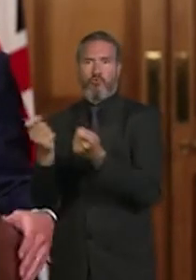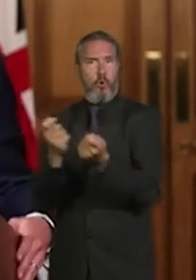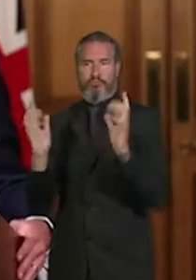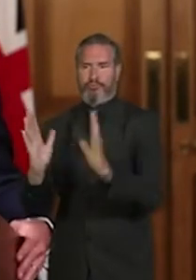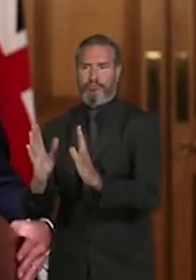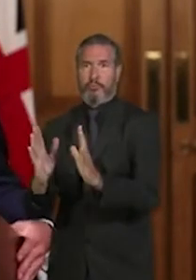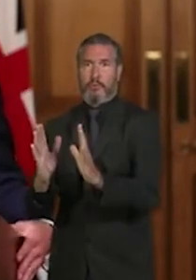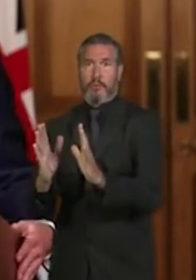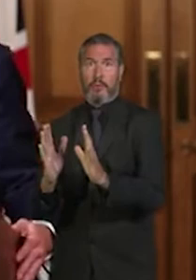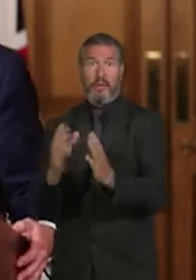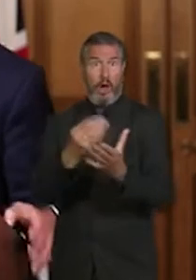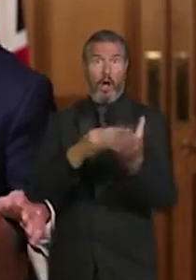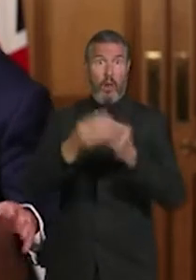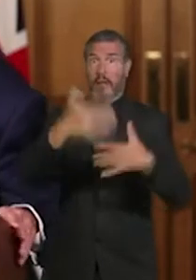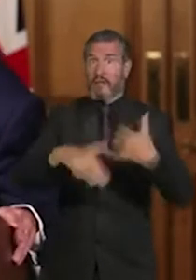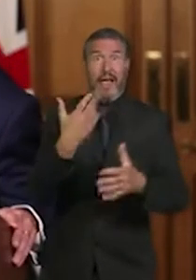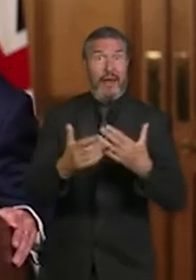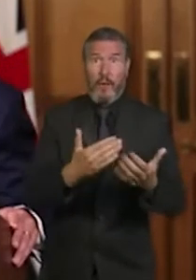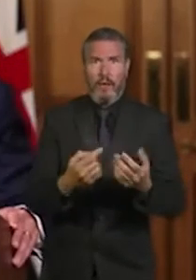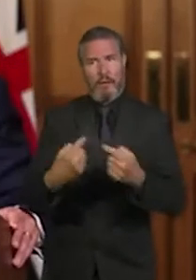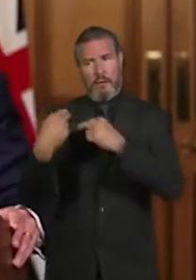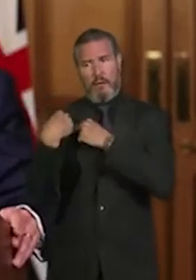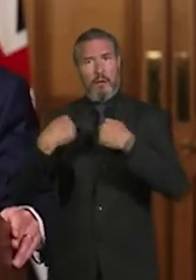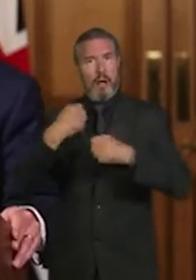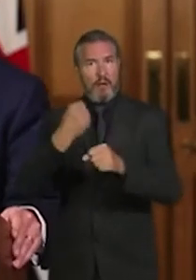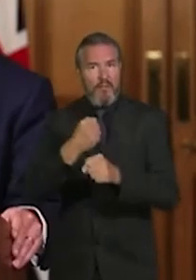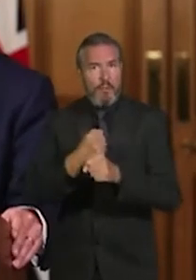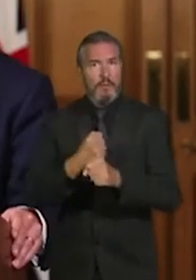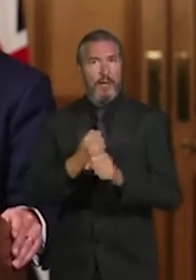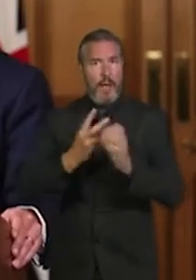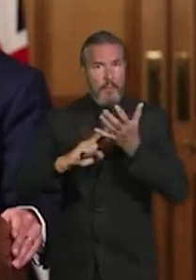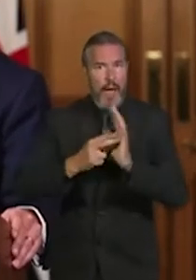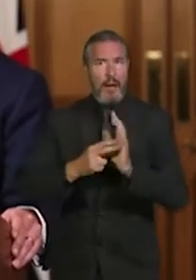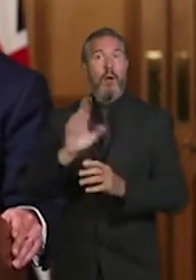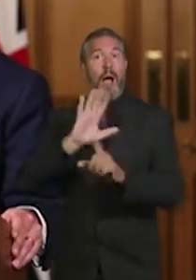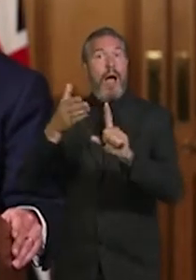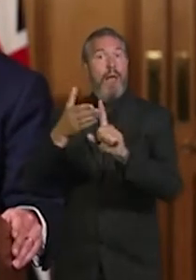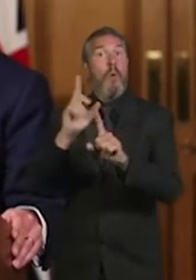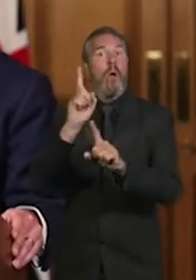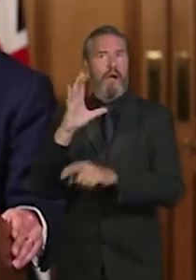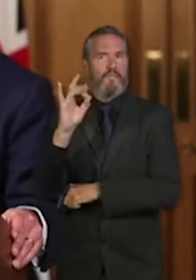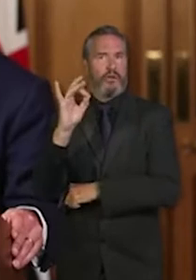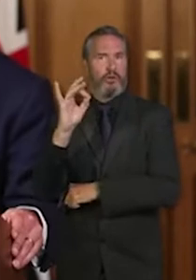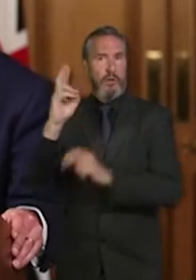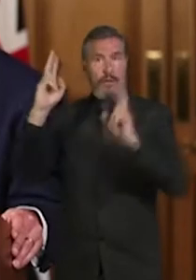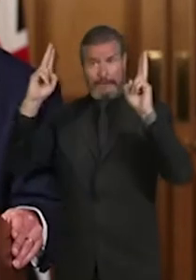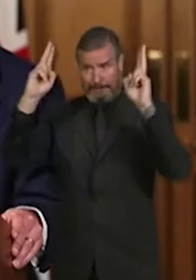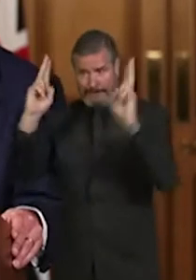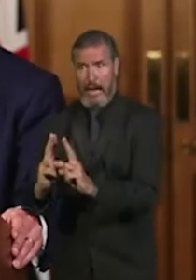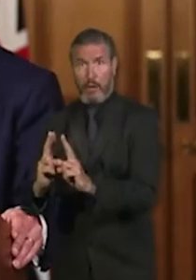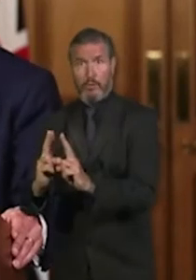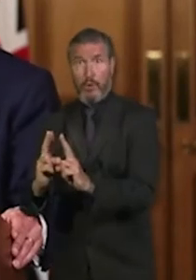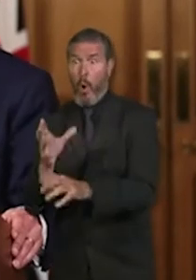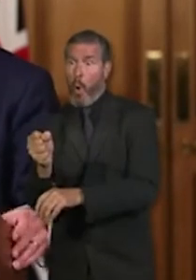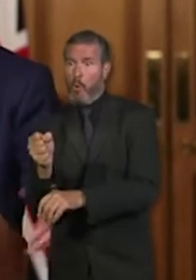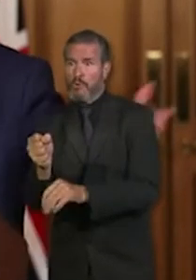government and the work of the government has been to get the infection rate right down, and then the task is to hold it down whilst safely